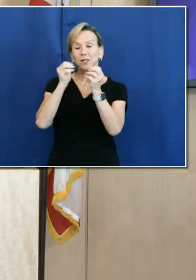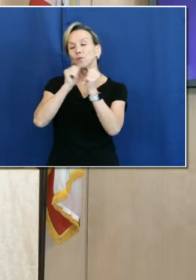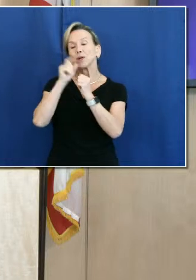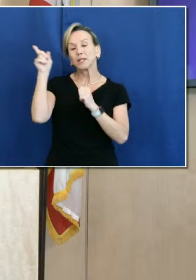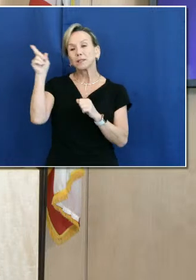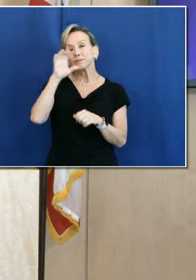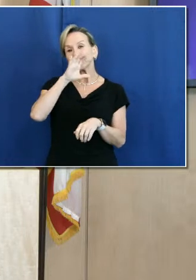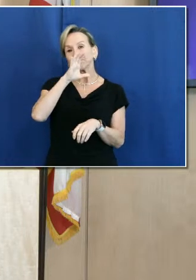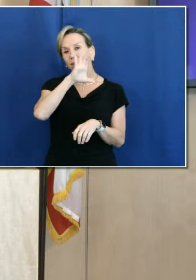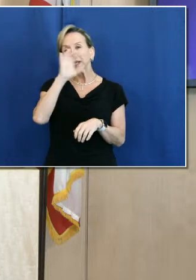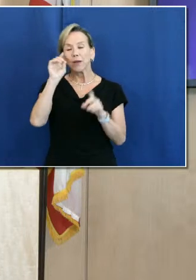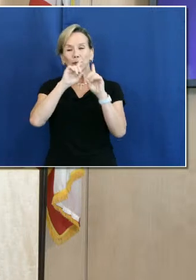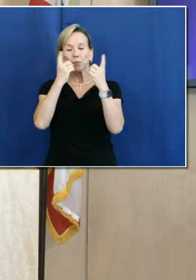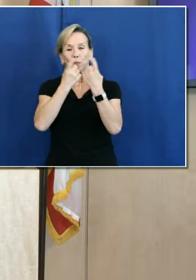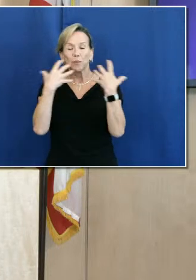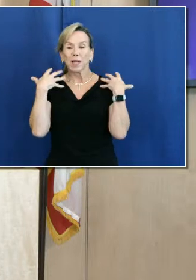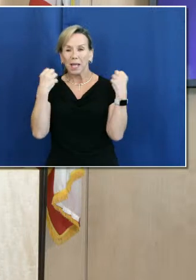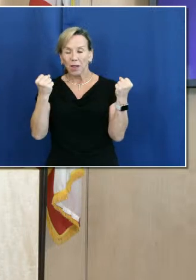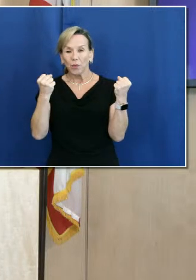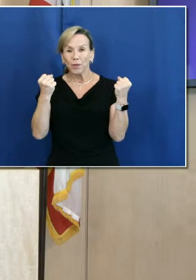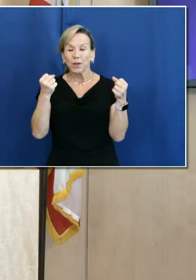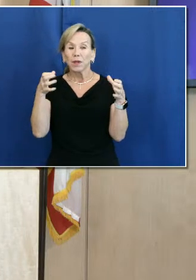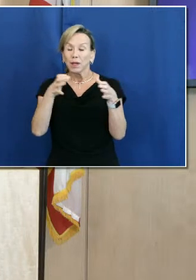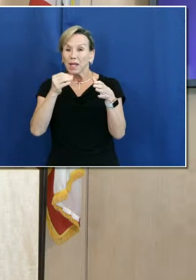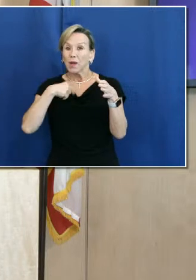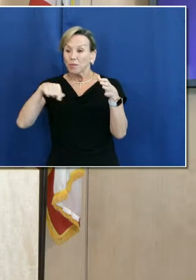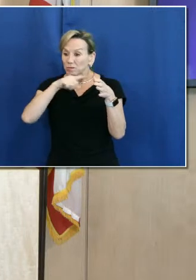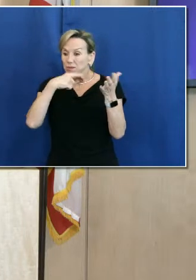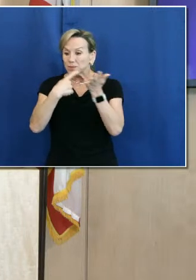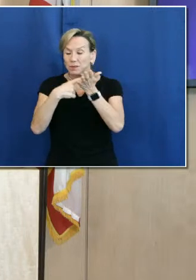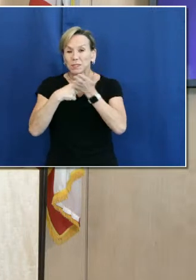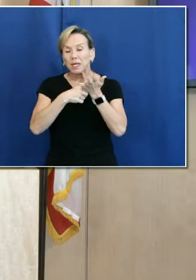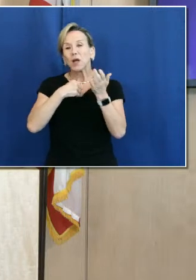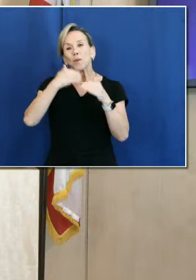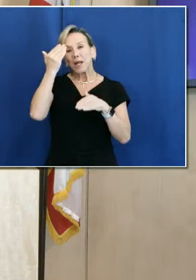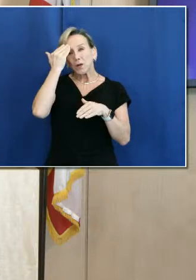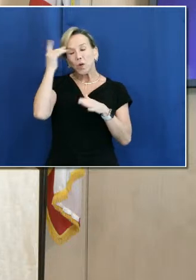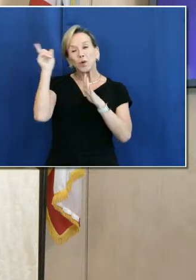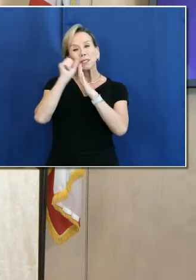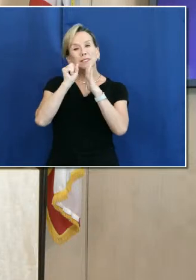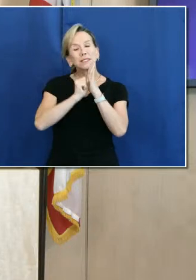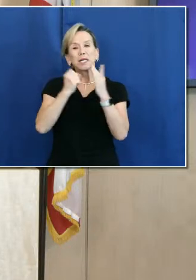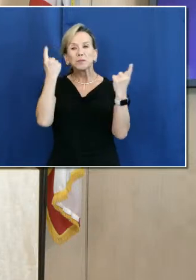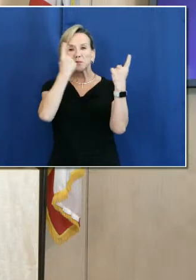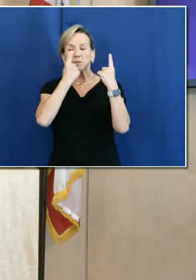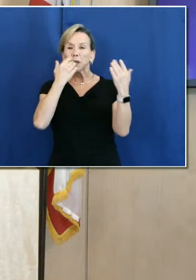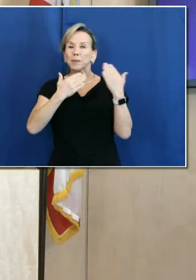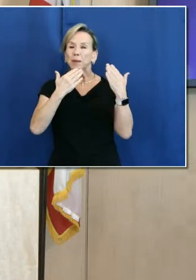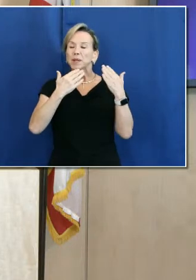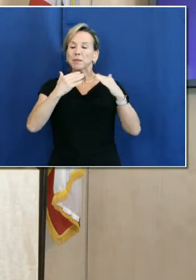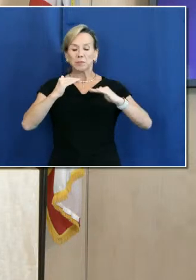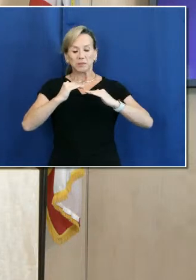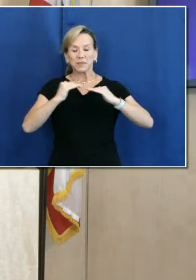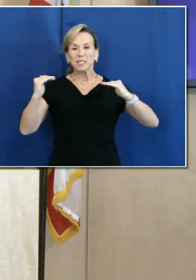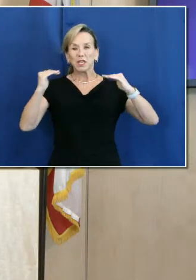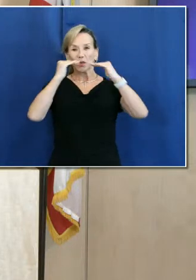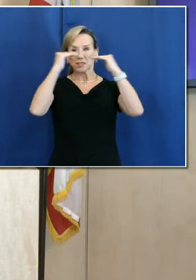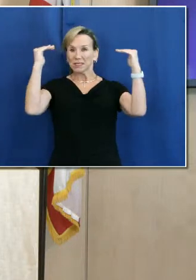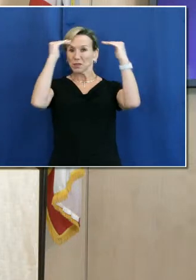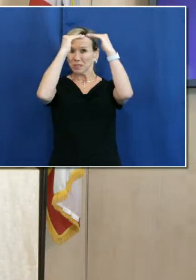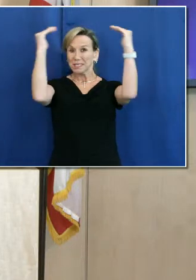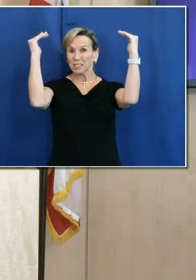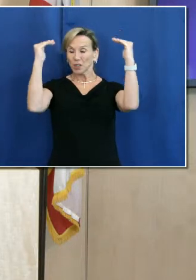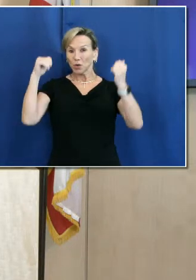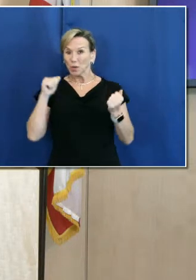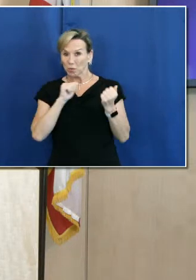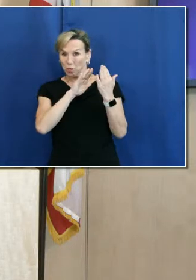Public Health. And we know that the state wants to look at a tiered approach of reopening, but we do not have